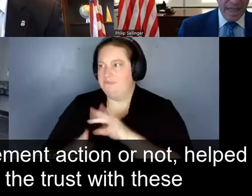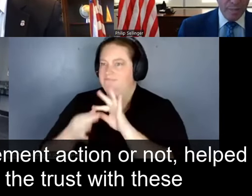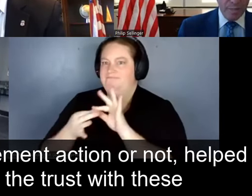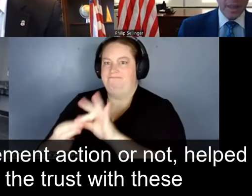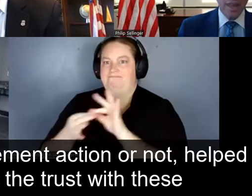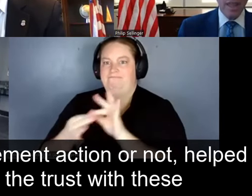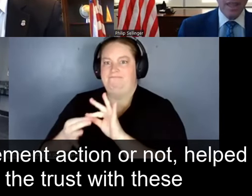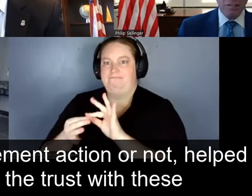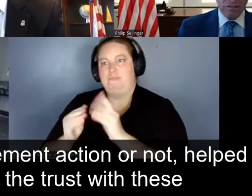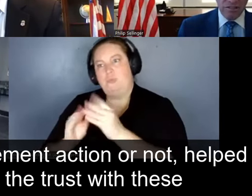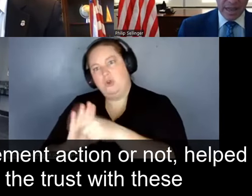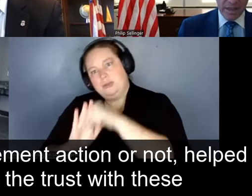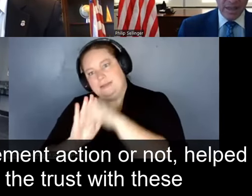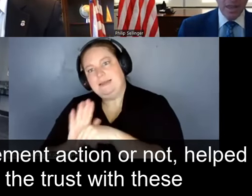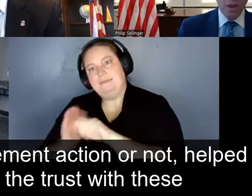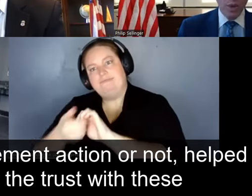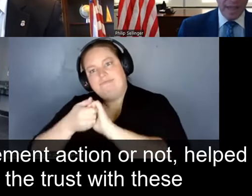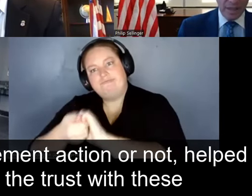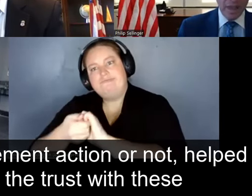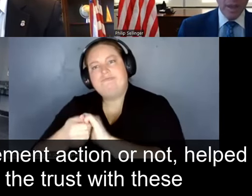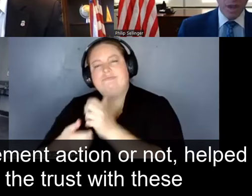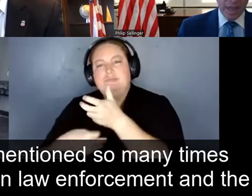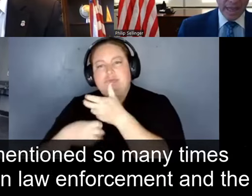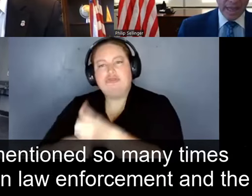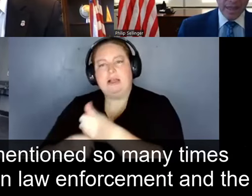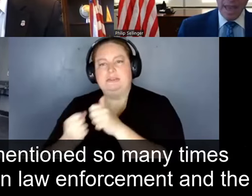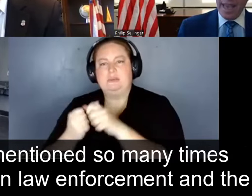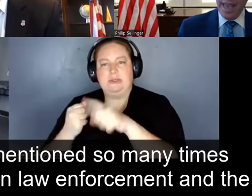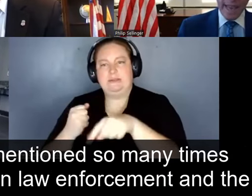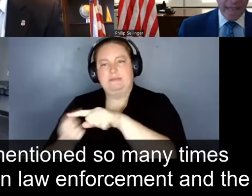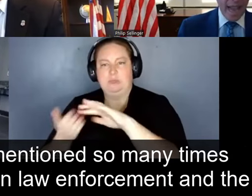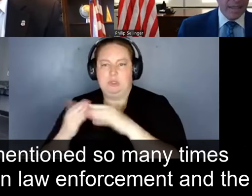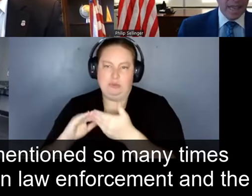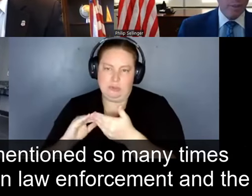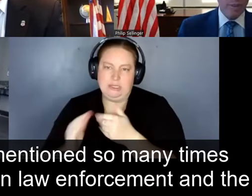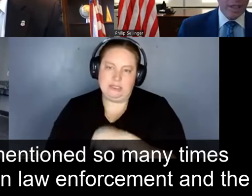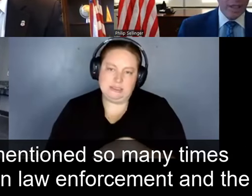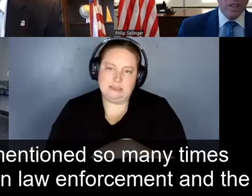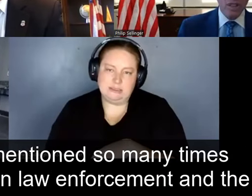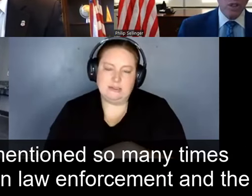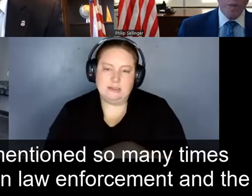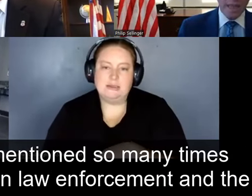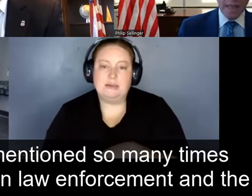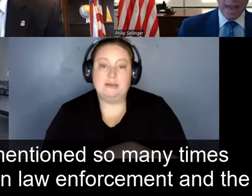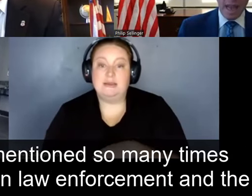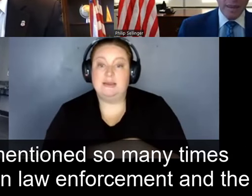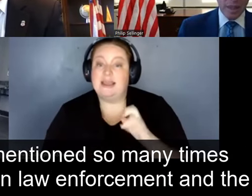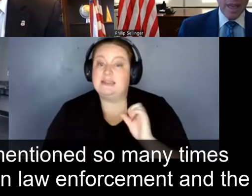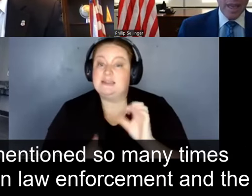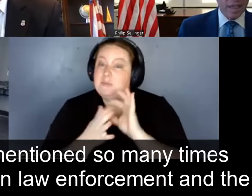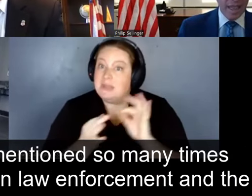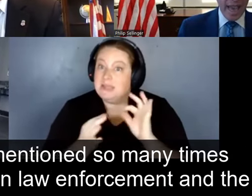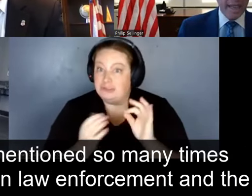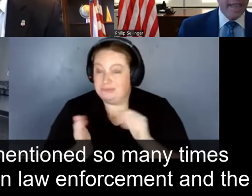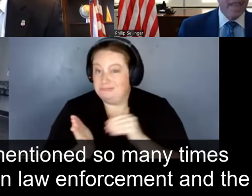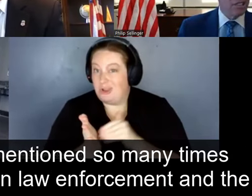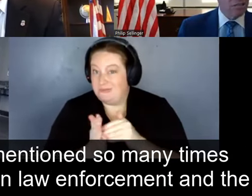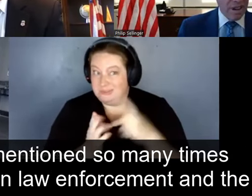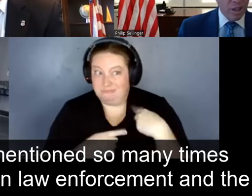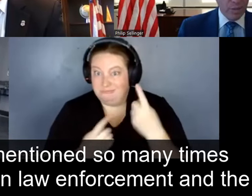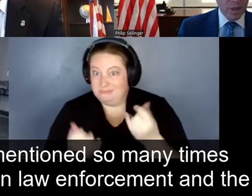or deepen the trust with these communities. And as has been mentioned so many times